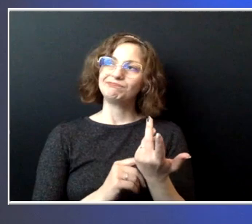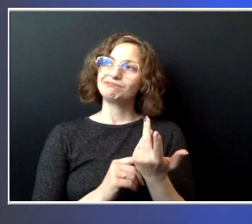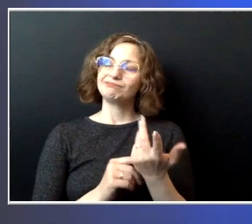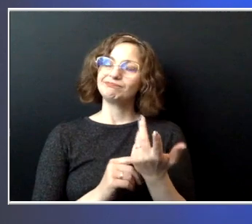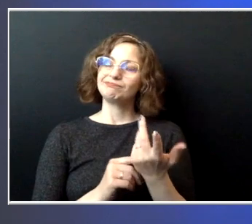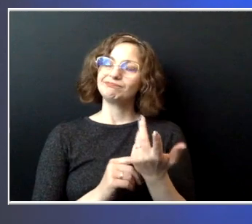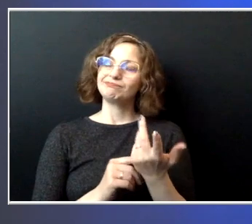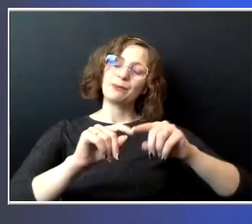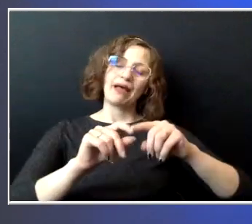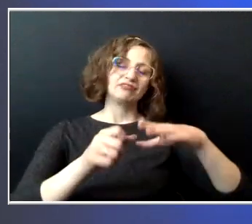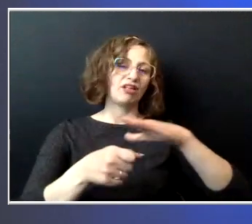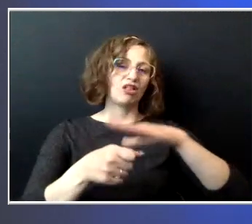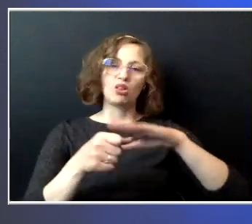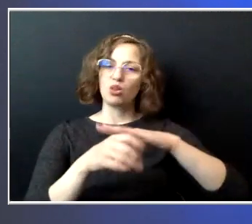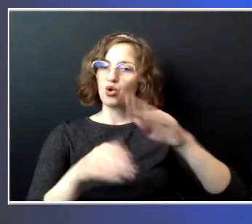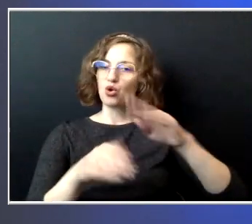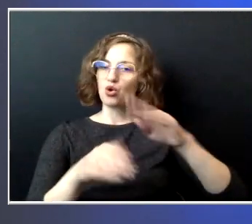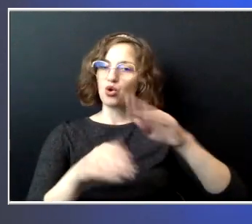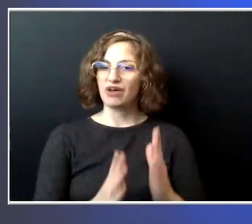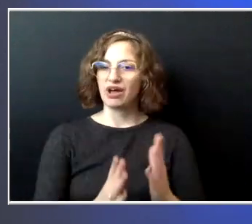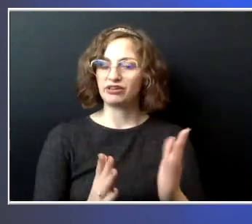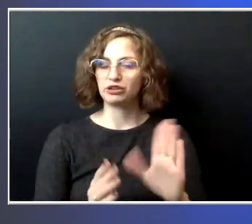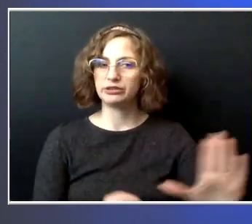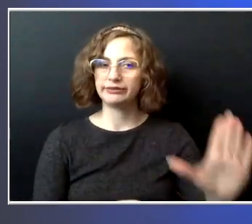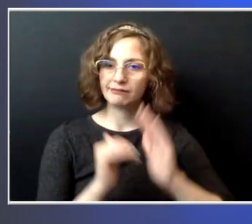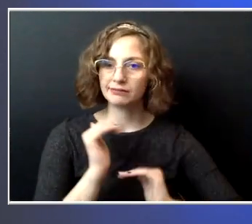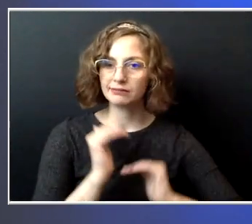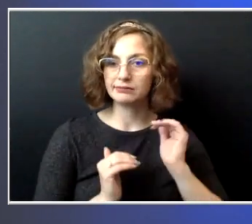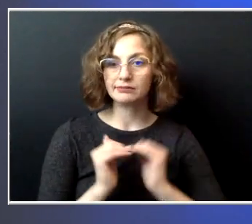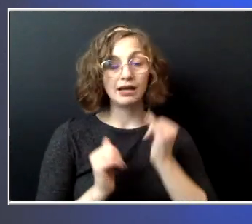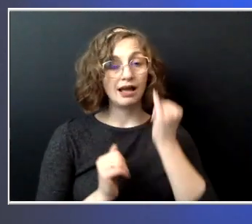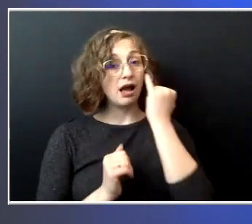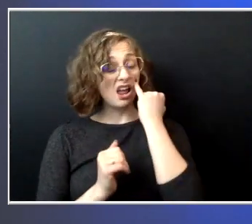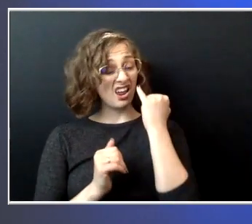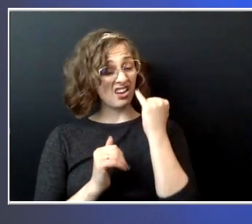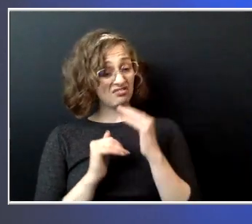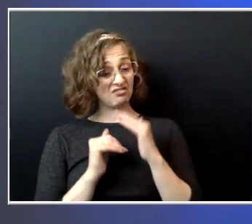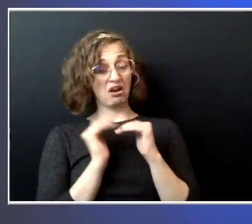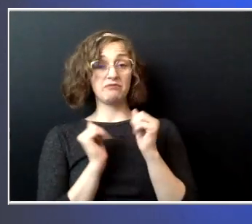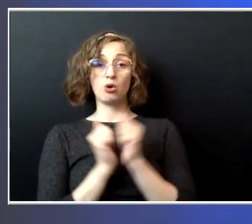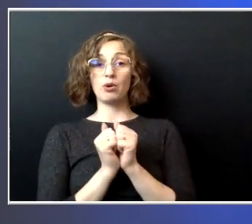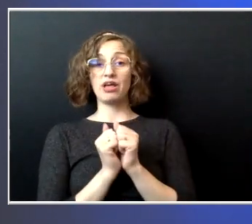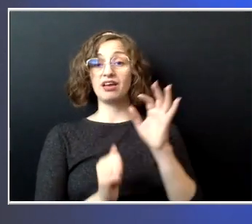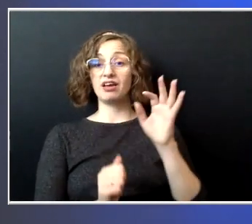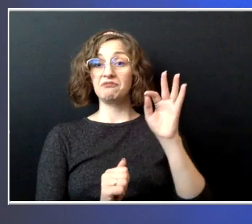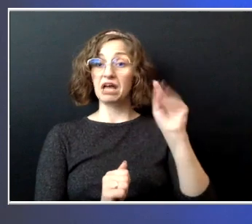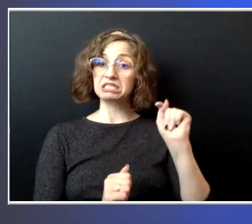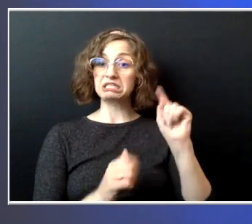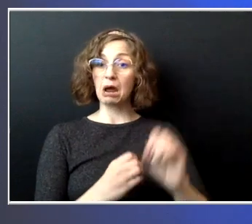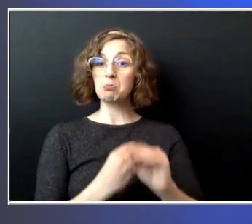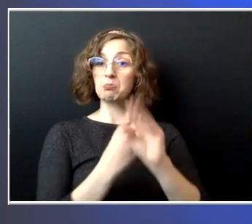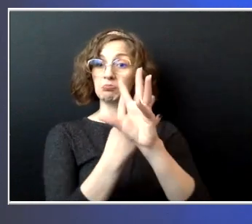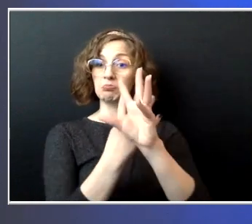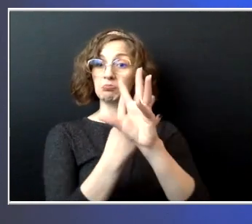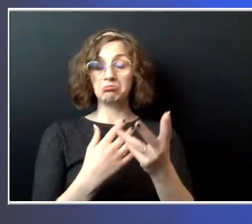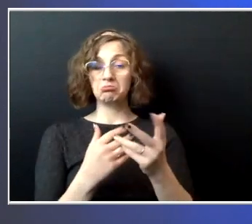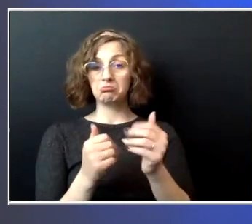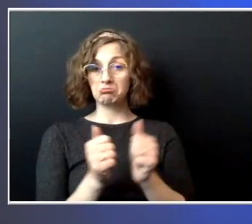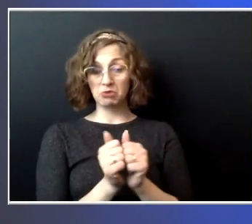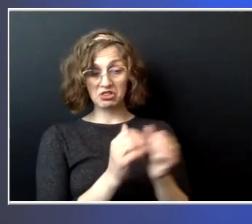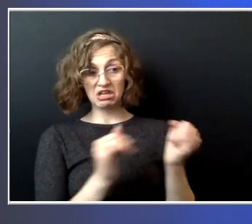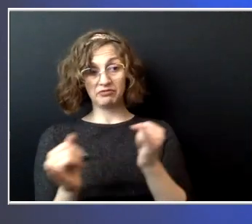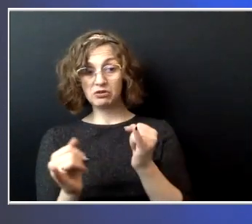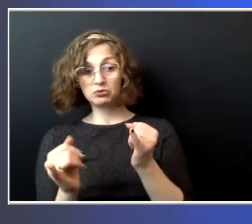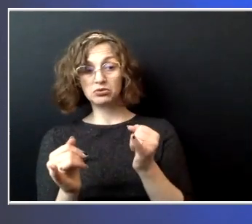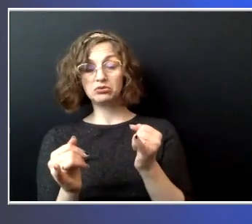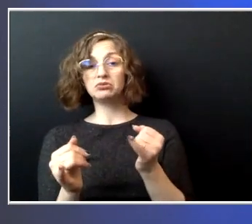are comfortable with. If they are comfortable with doing FaceTime-like visits for those individuals, and they can gather the